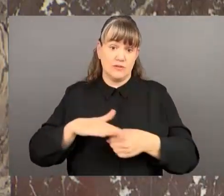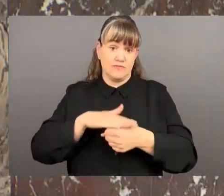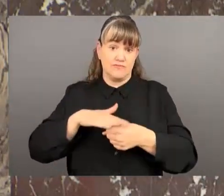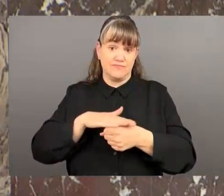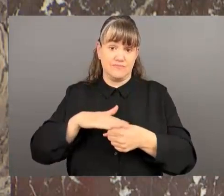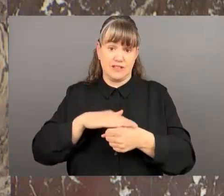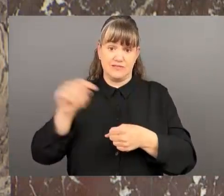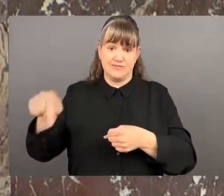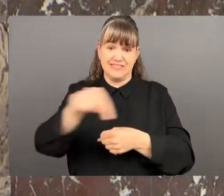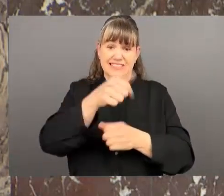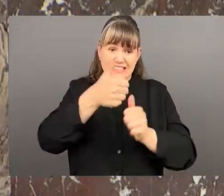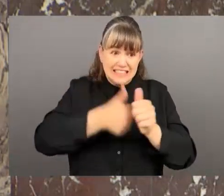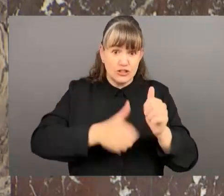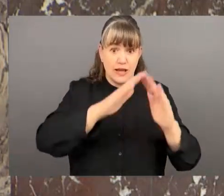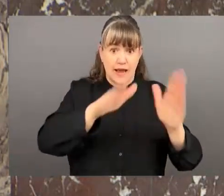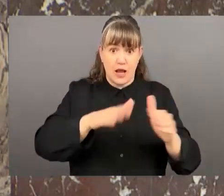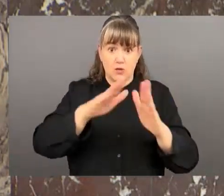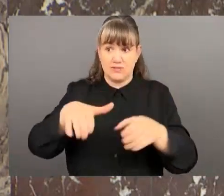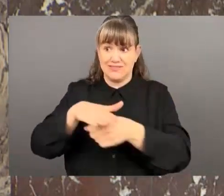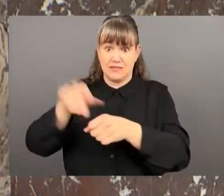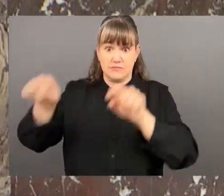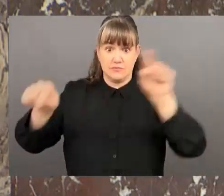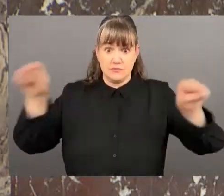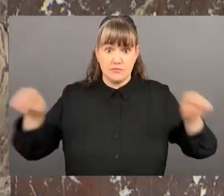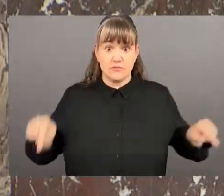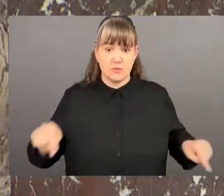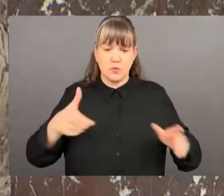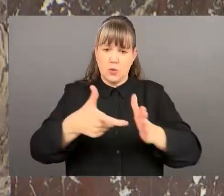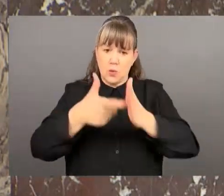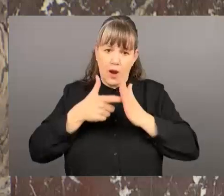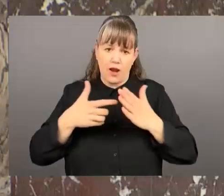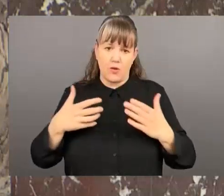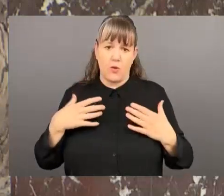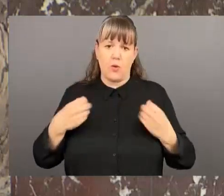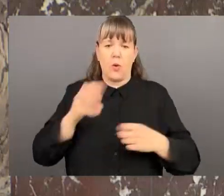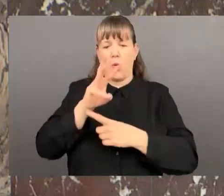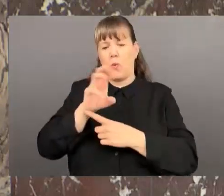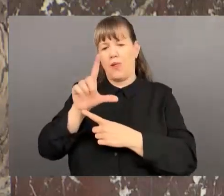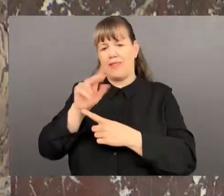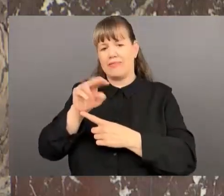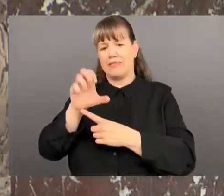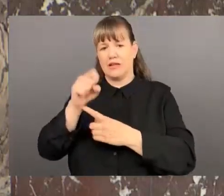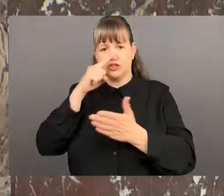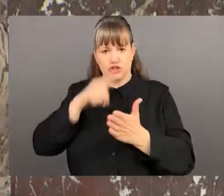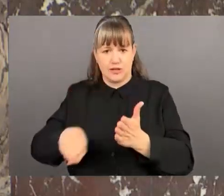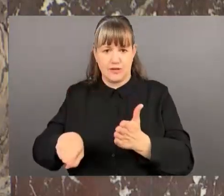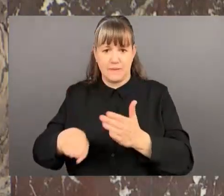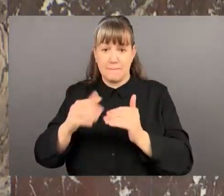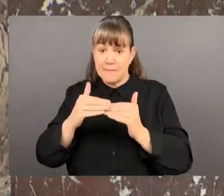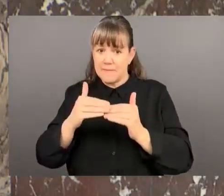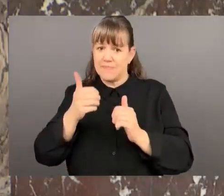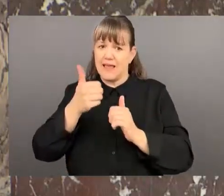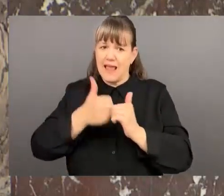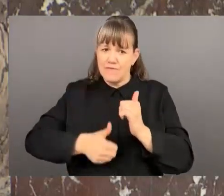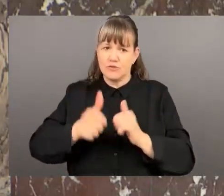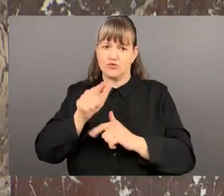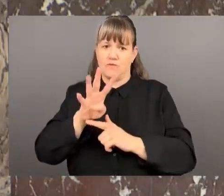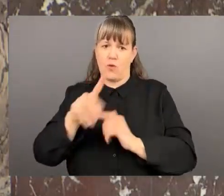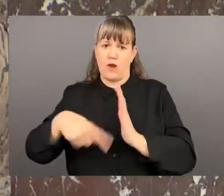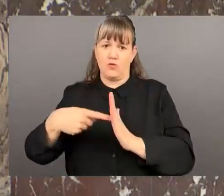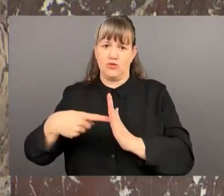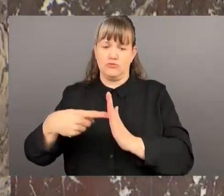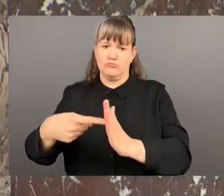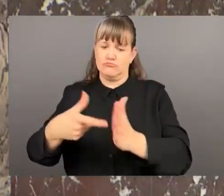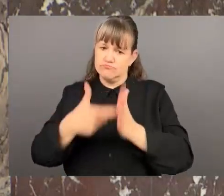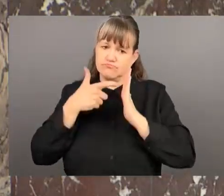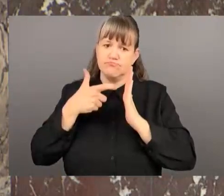have a wellness check done on every individual in the room every 24 hours. They're required to monitor people as they come in and out and verify